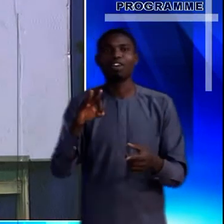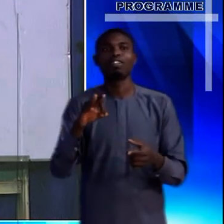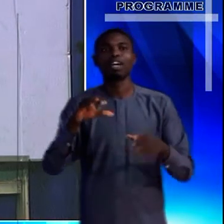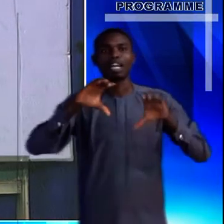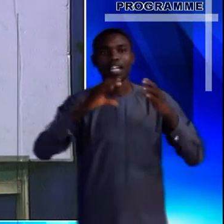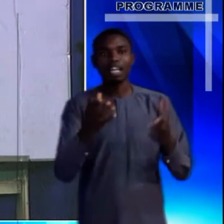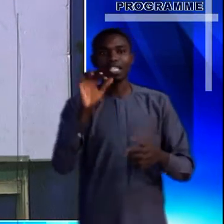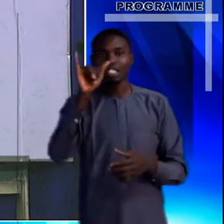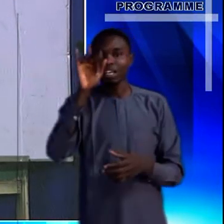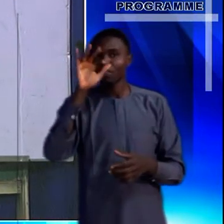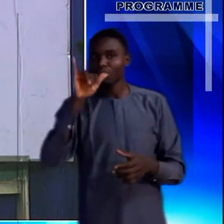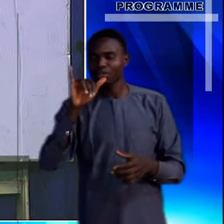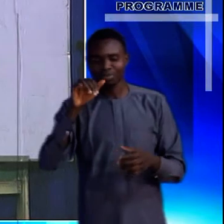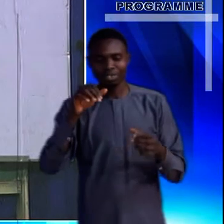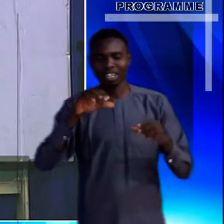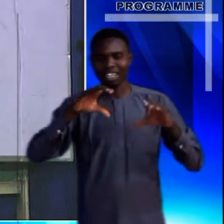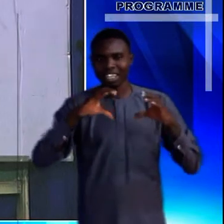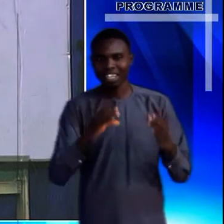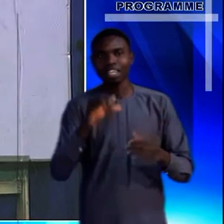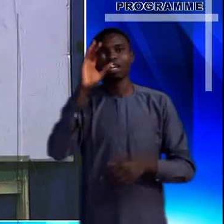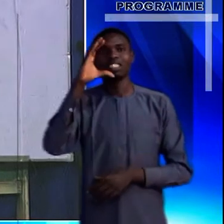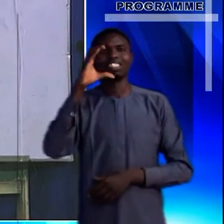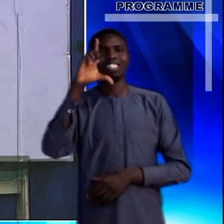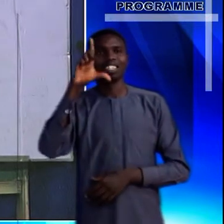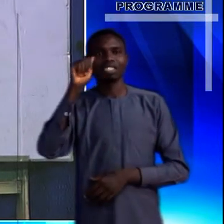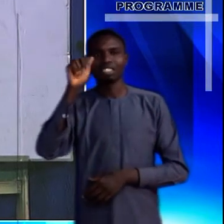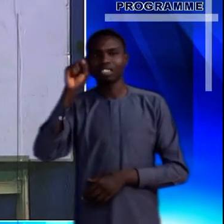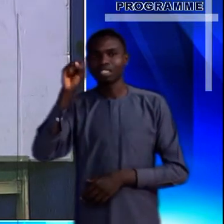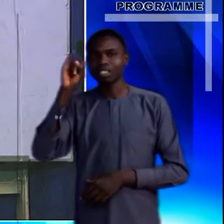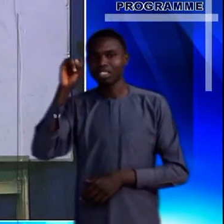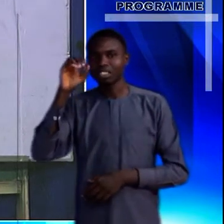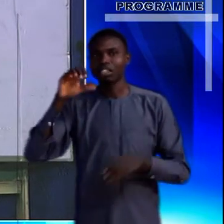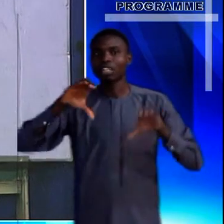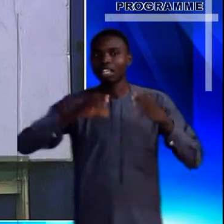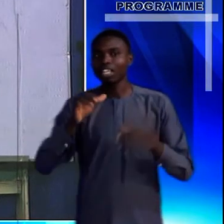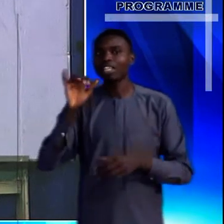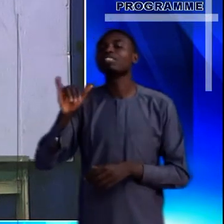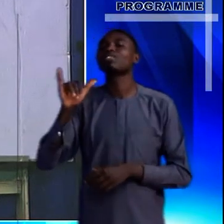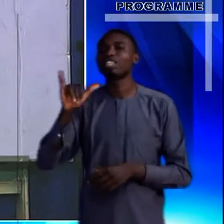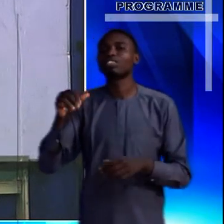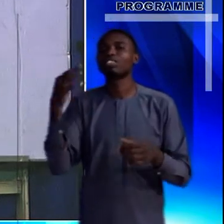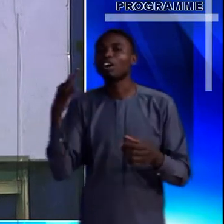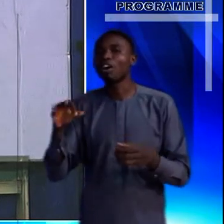or if we are measuring length, which is very wide, we are going to use from meter,